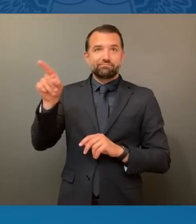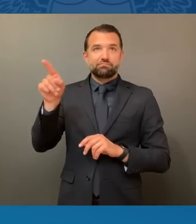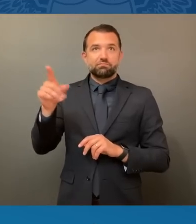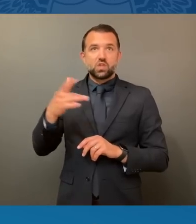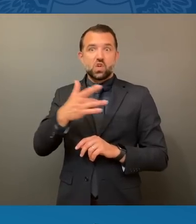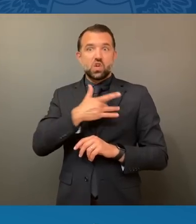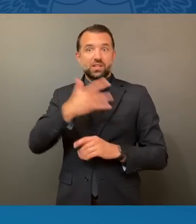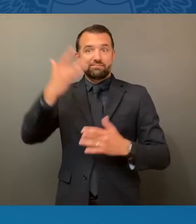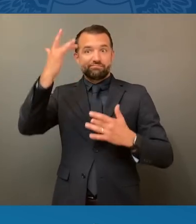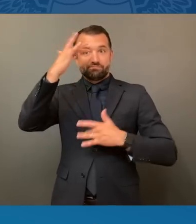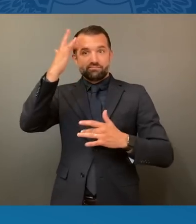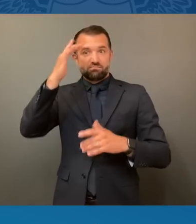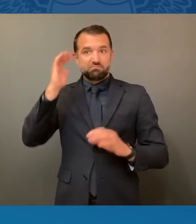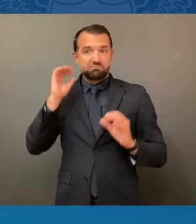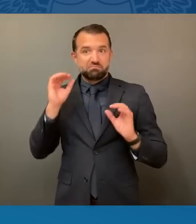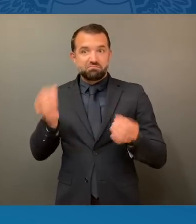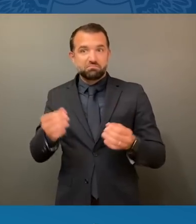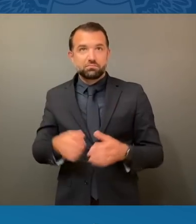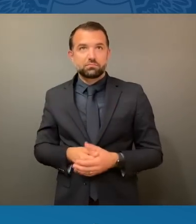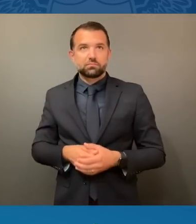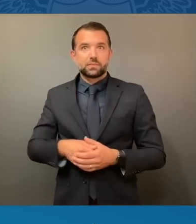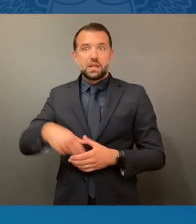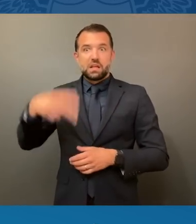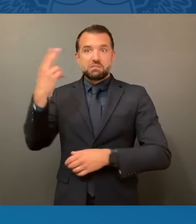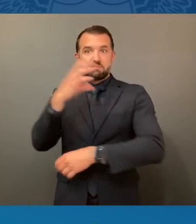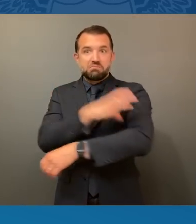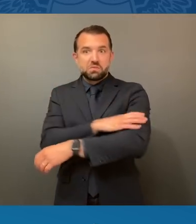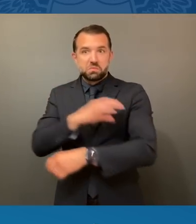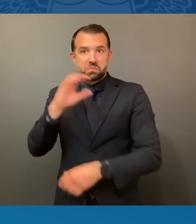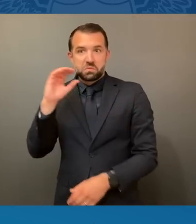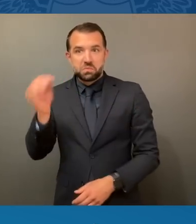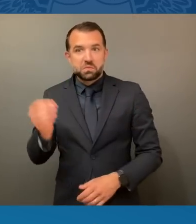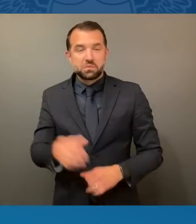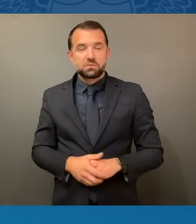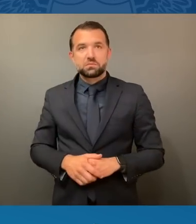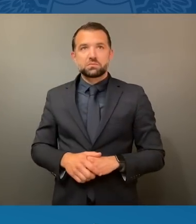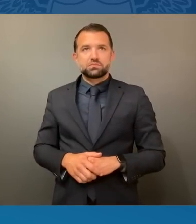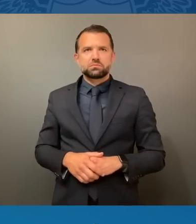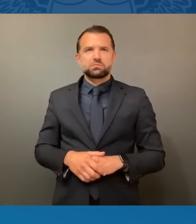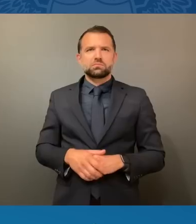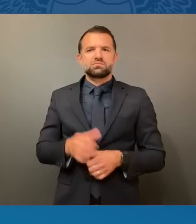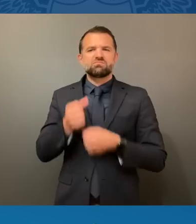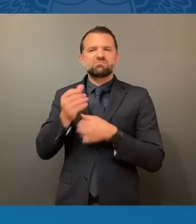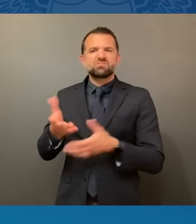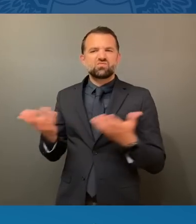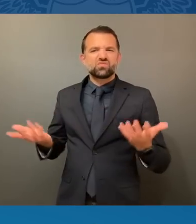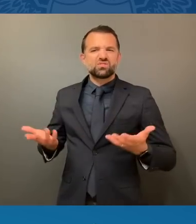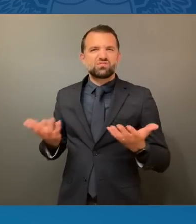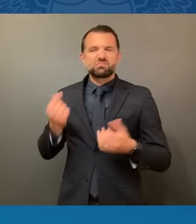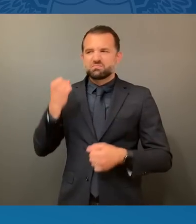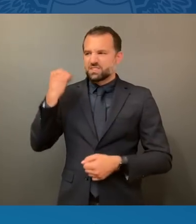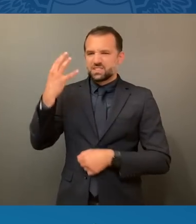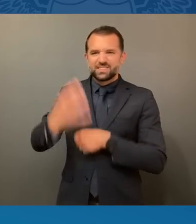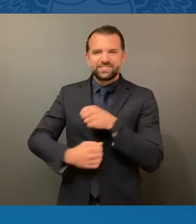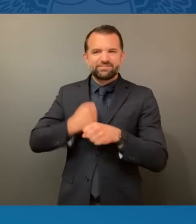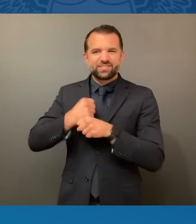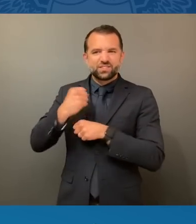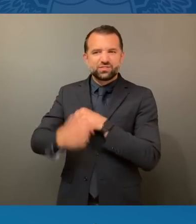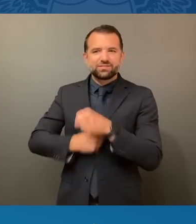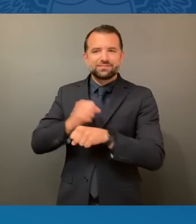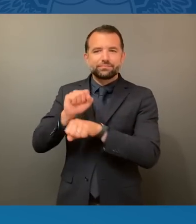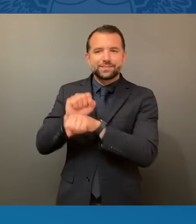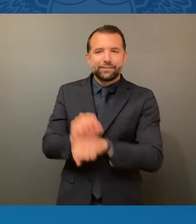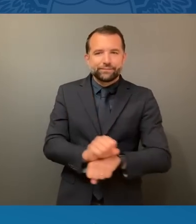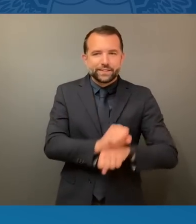well, what caused it then? Well, hundreds of years of slavery and all of the other things that we are looking at that are these